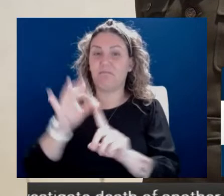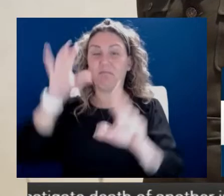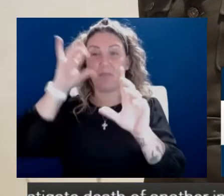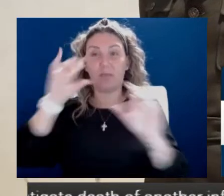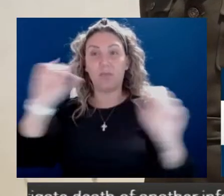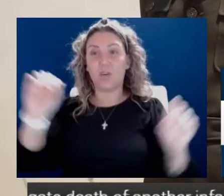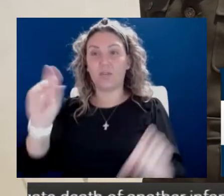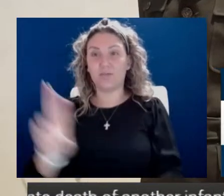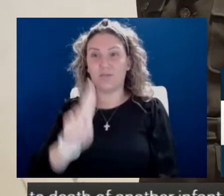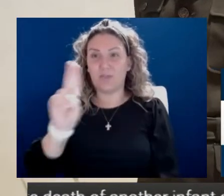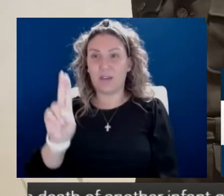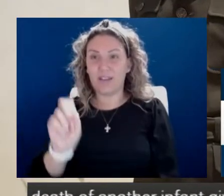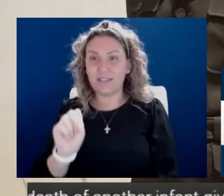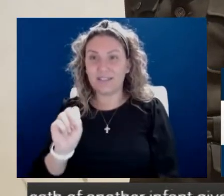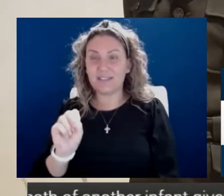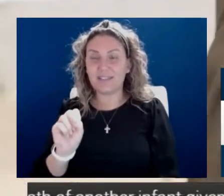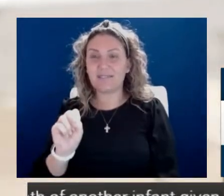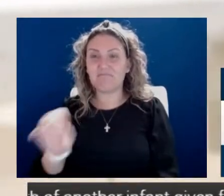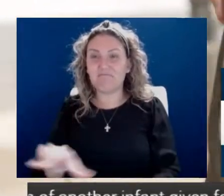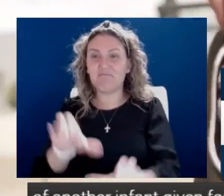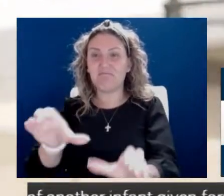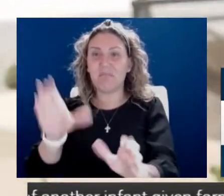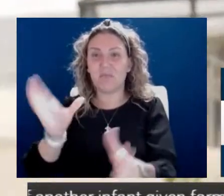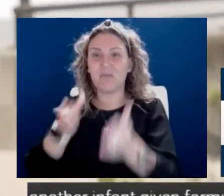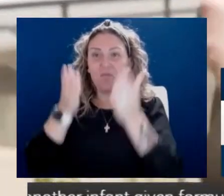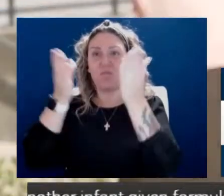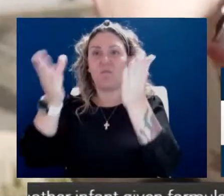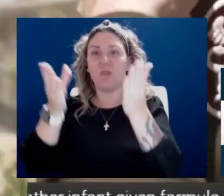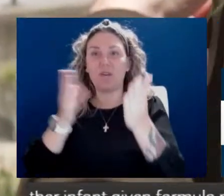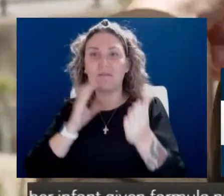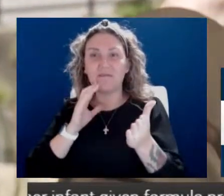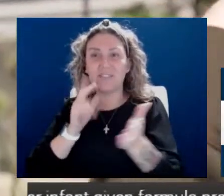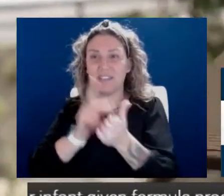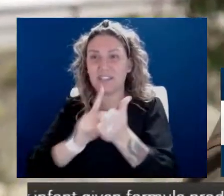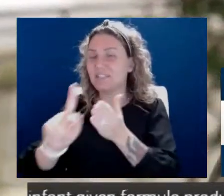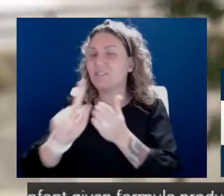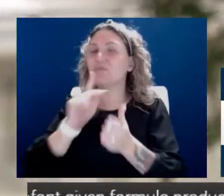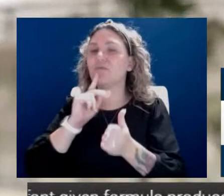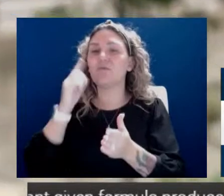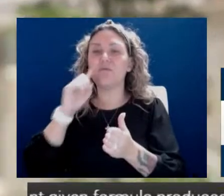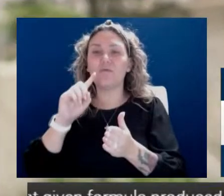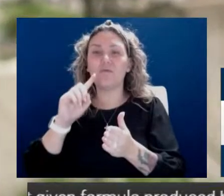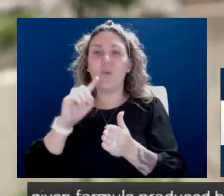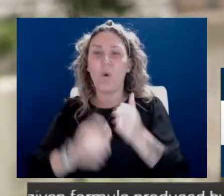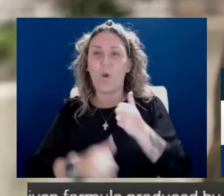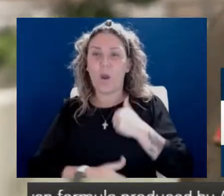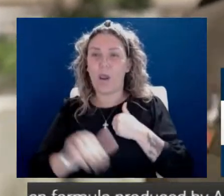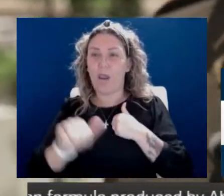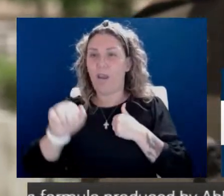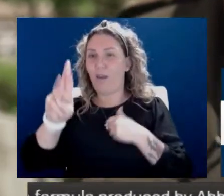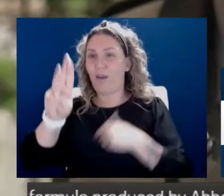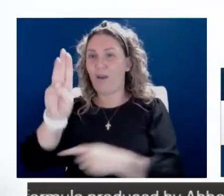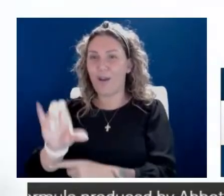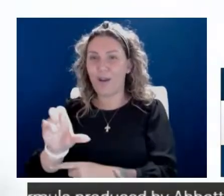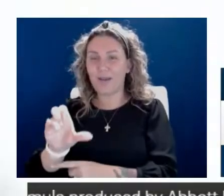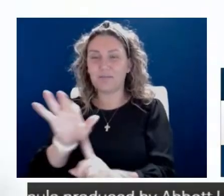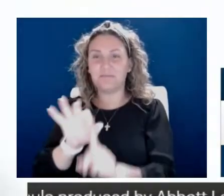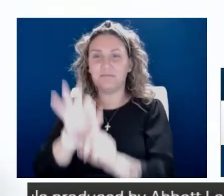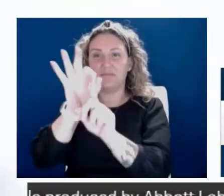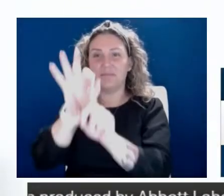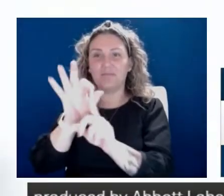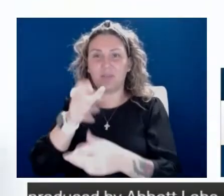States, acting upon the recommendation of the Secretary of the Army, has placed special trust and confidence